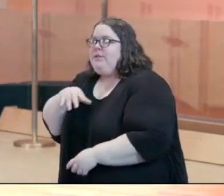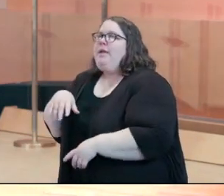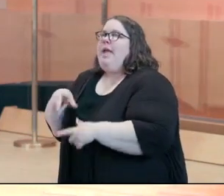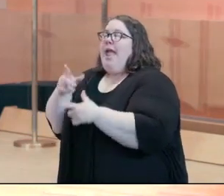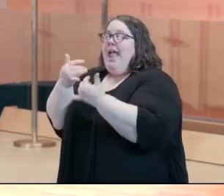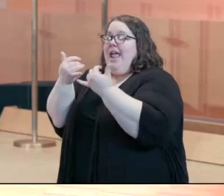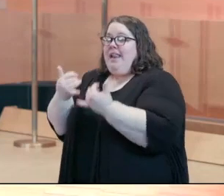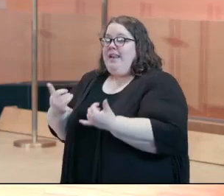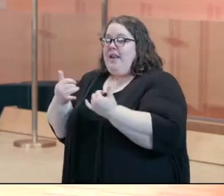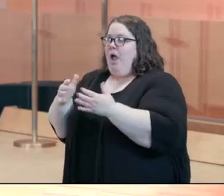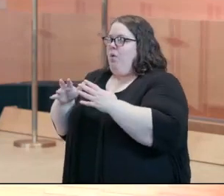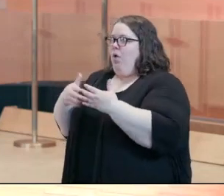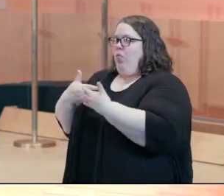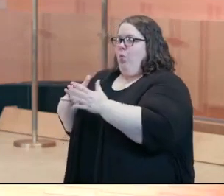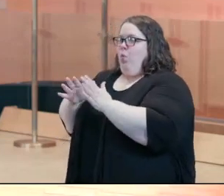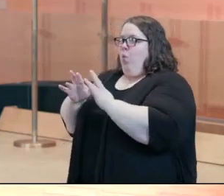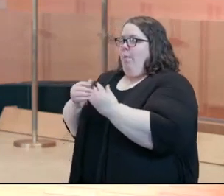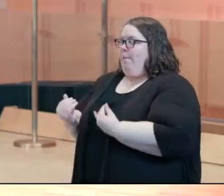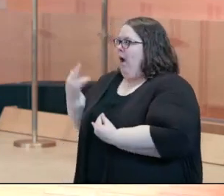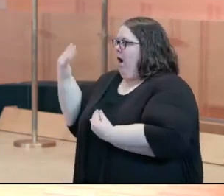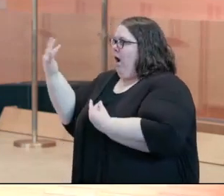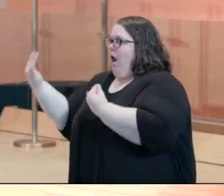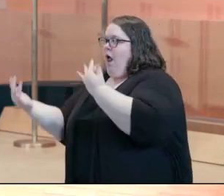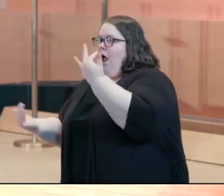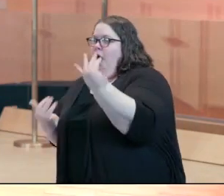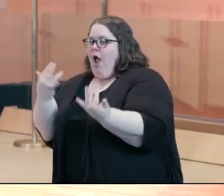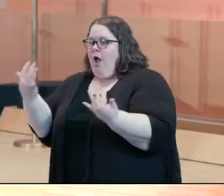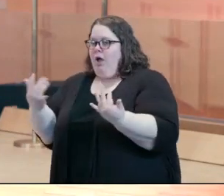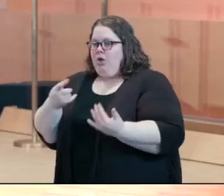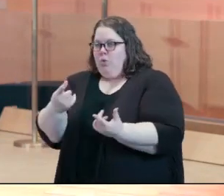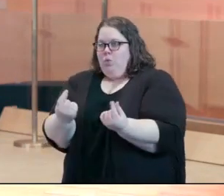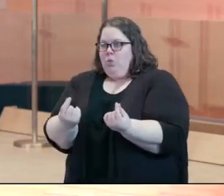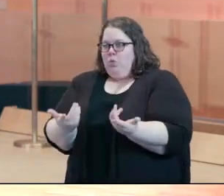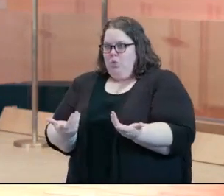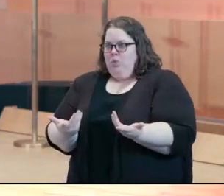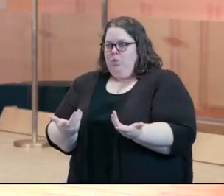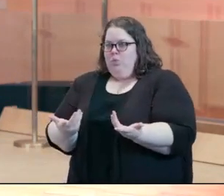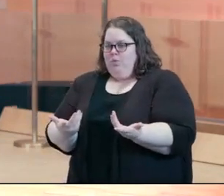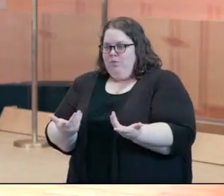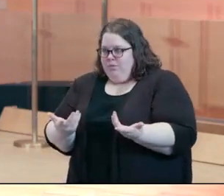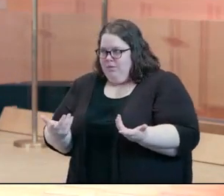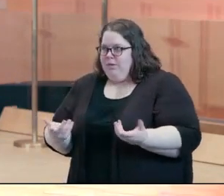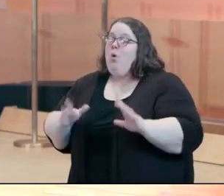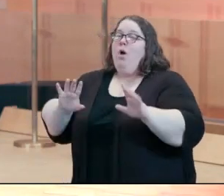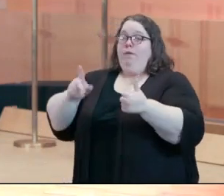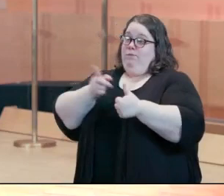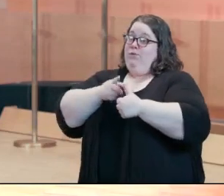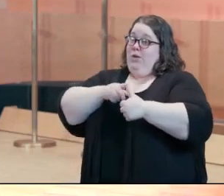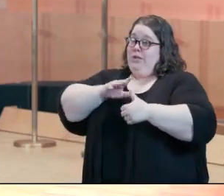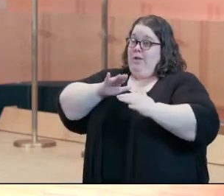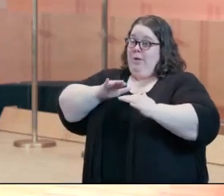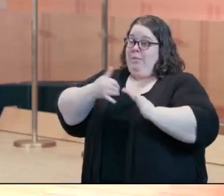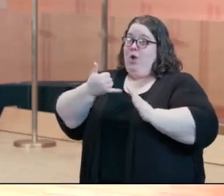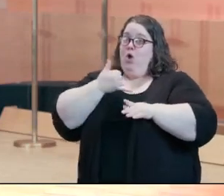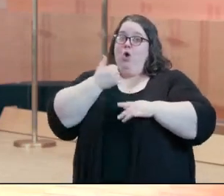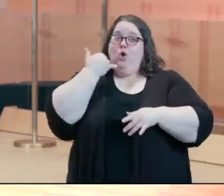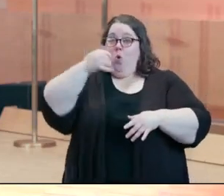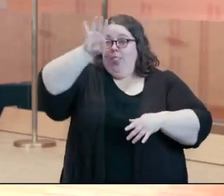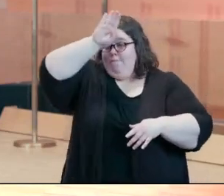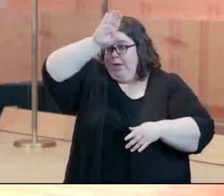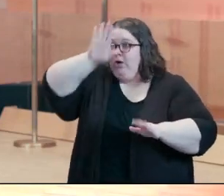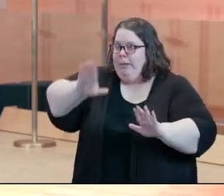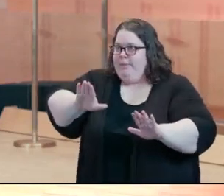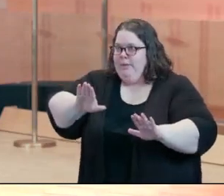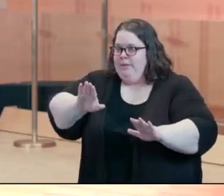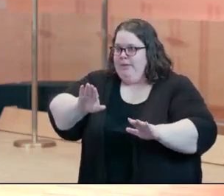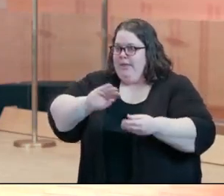burning everything around it as well. What would you do then? Well, I hope the first answer is call the fire department. That is